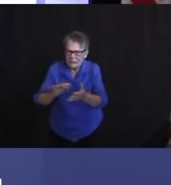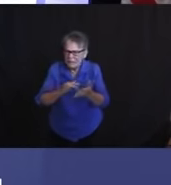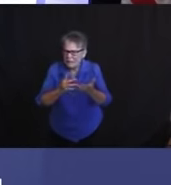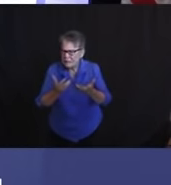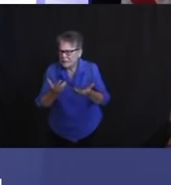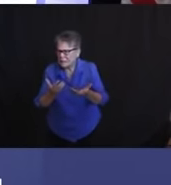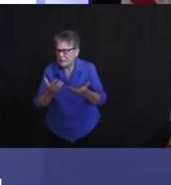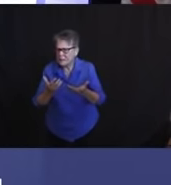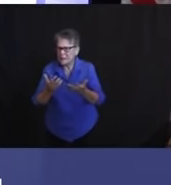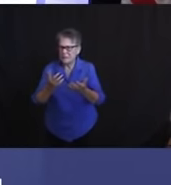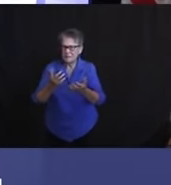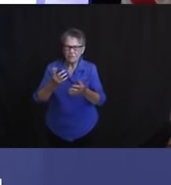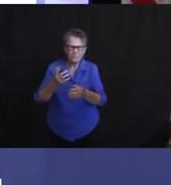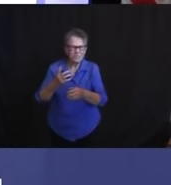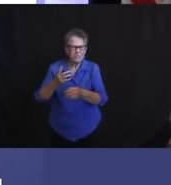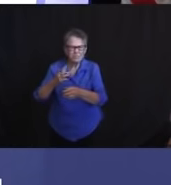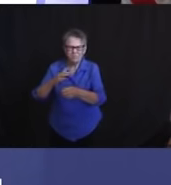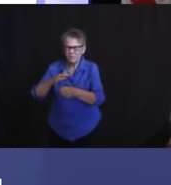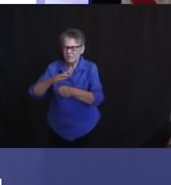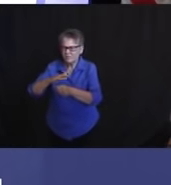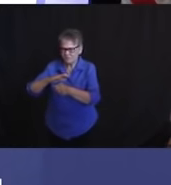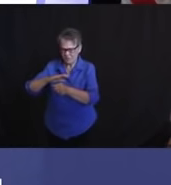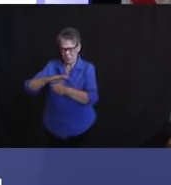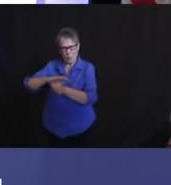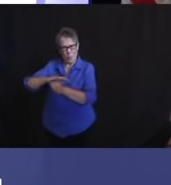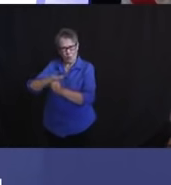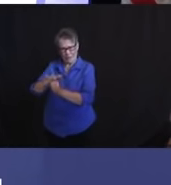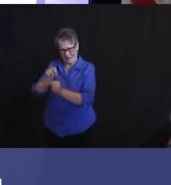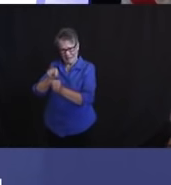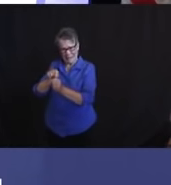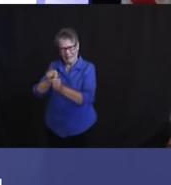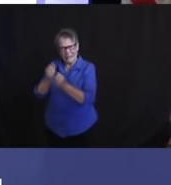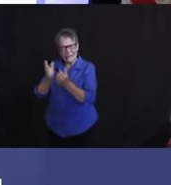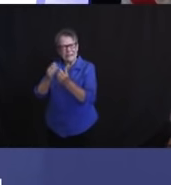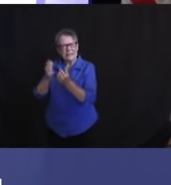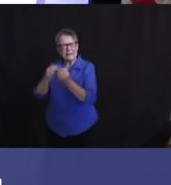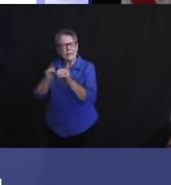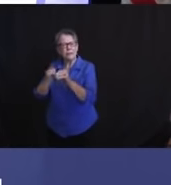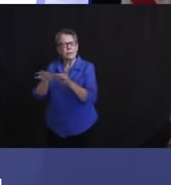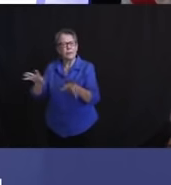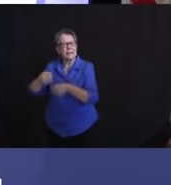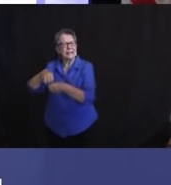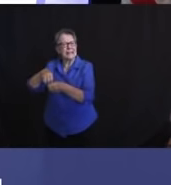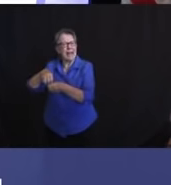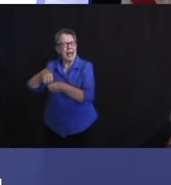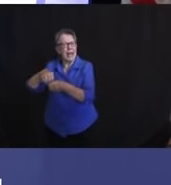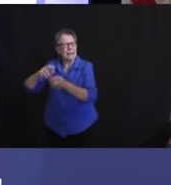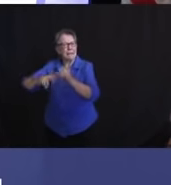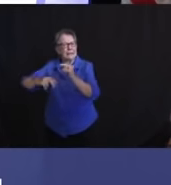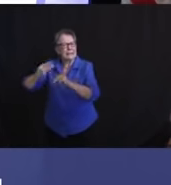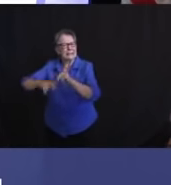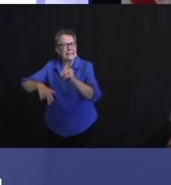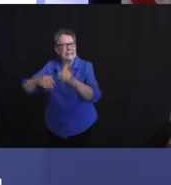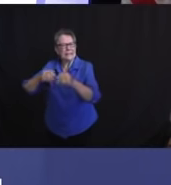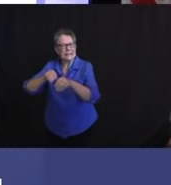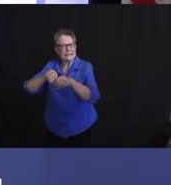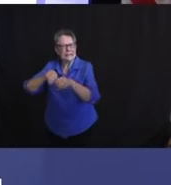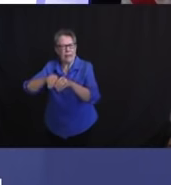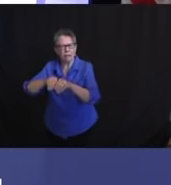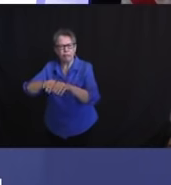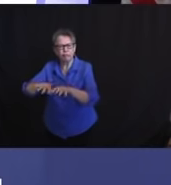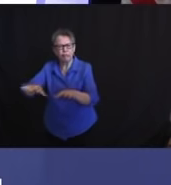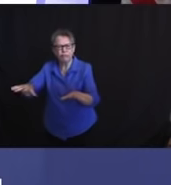are close together for prolonged periods of time. Dr. Fauci noted that drinking inside bars is the most dangerous